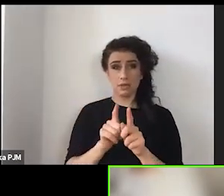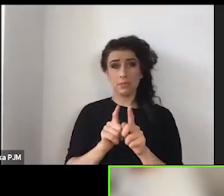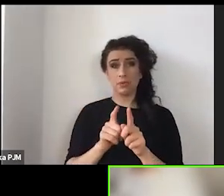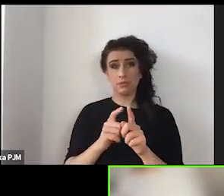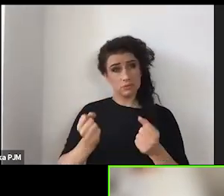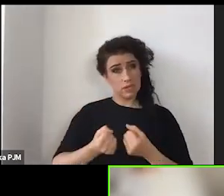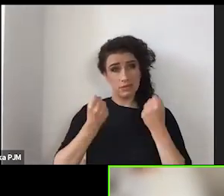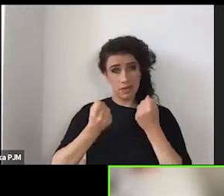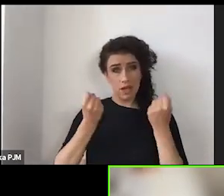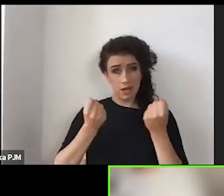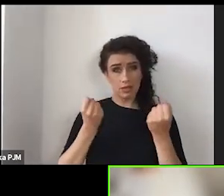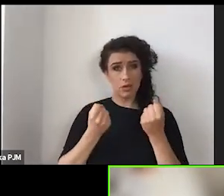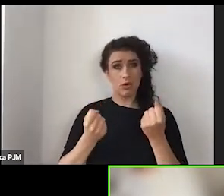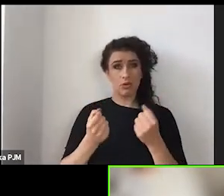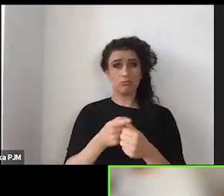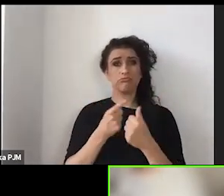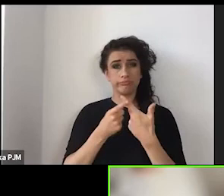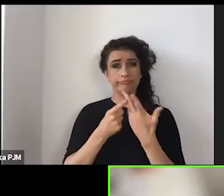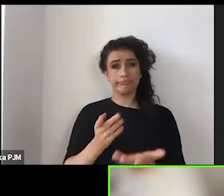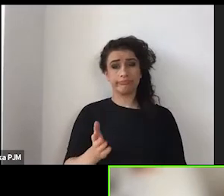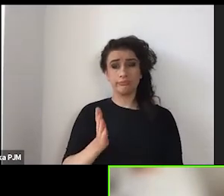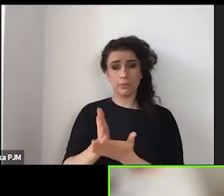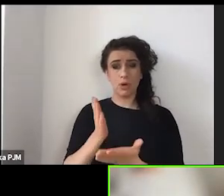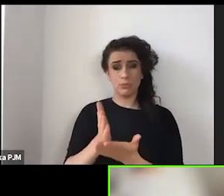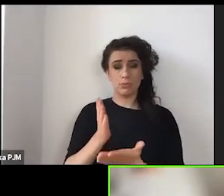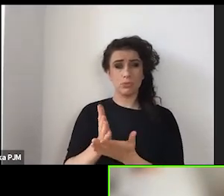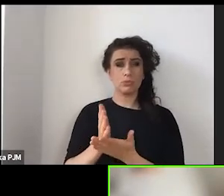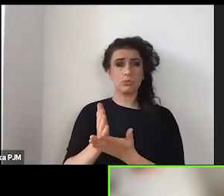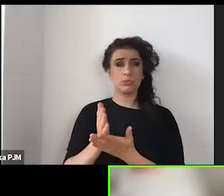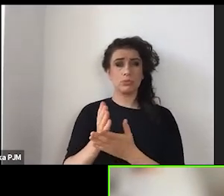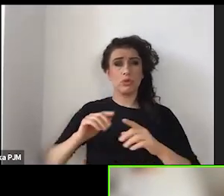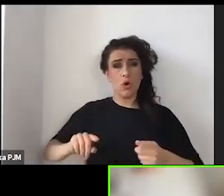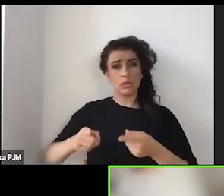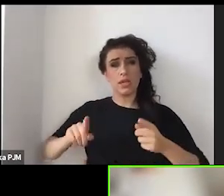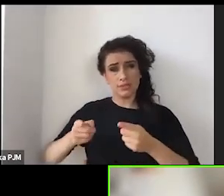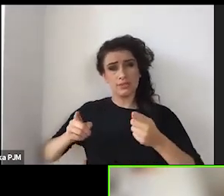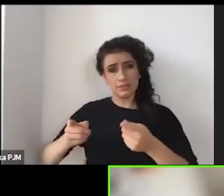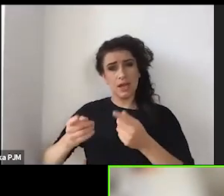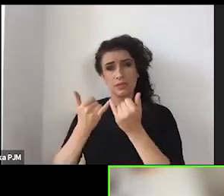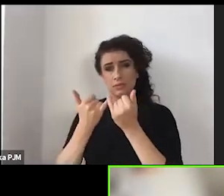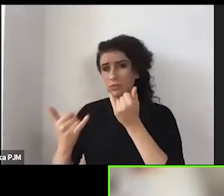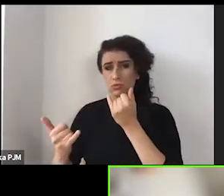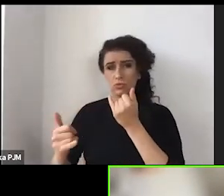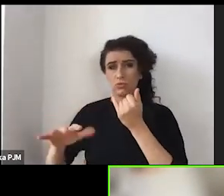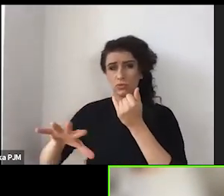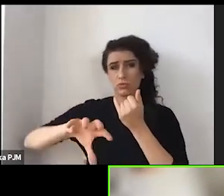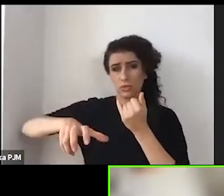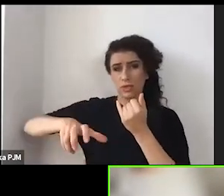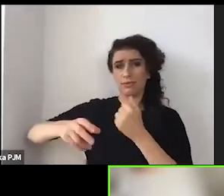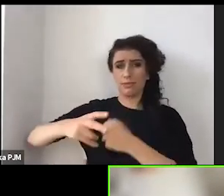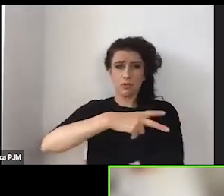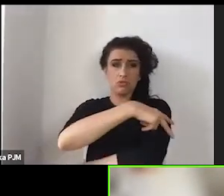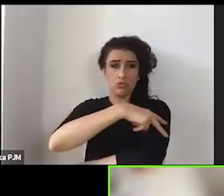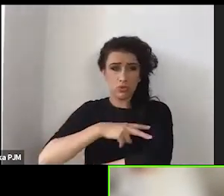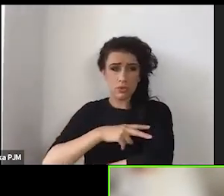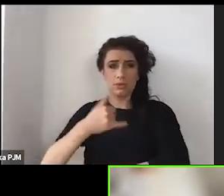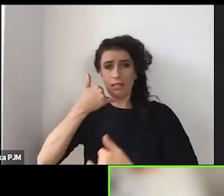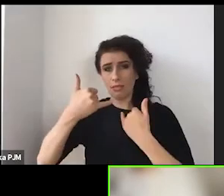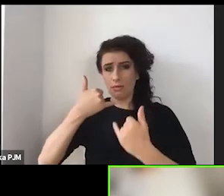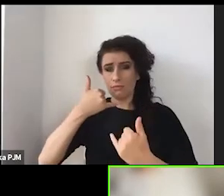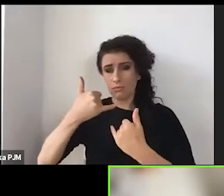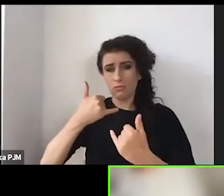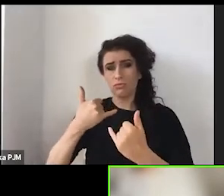for some advising, you know, some psychologists online, let's say. But it doesn't get the people that really needs